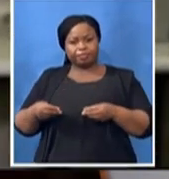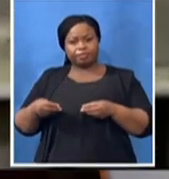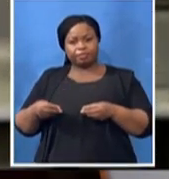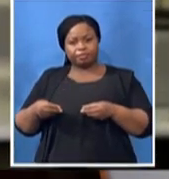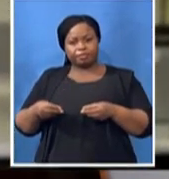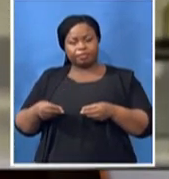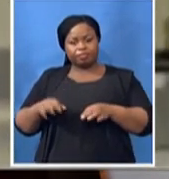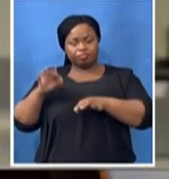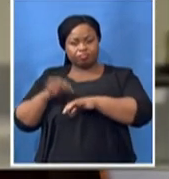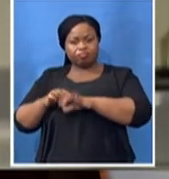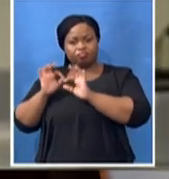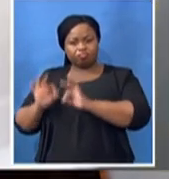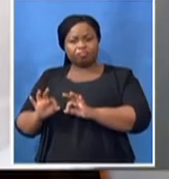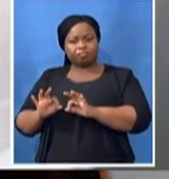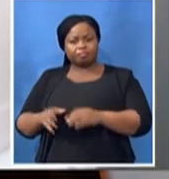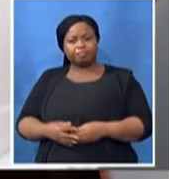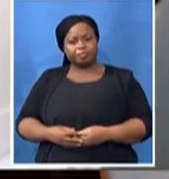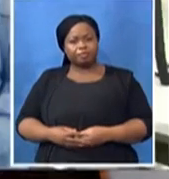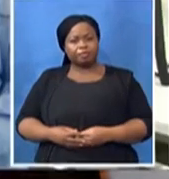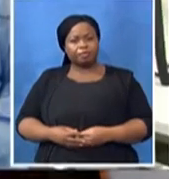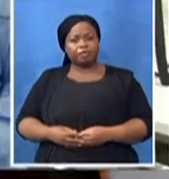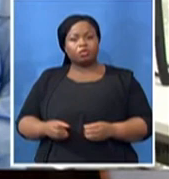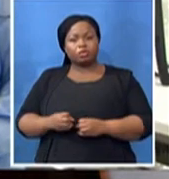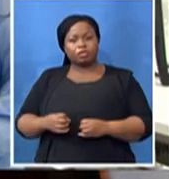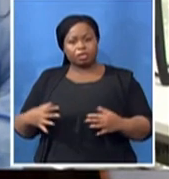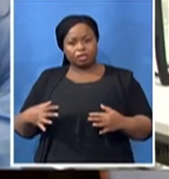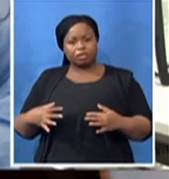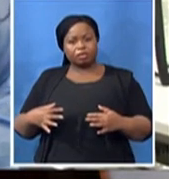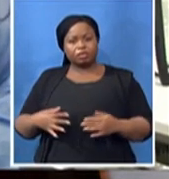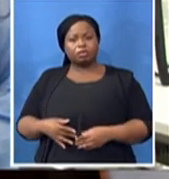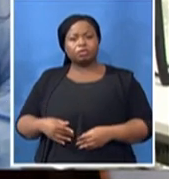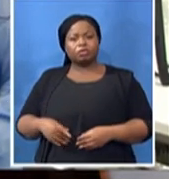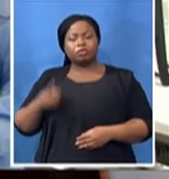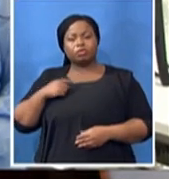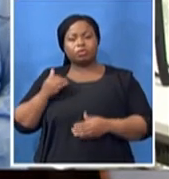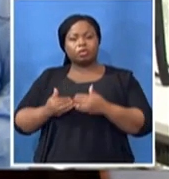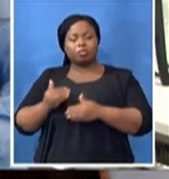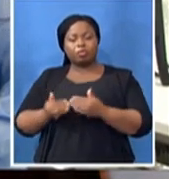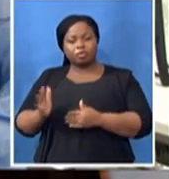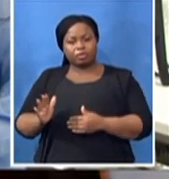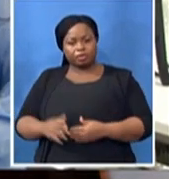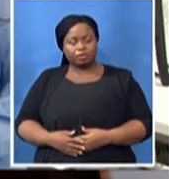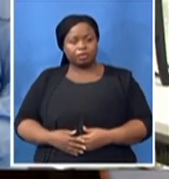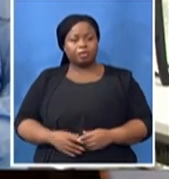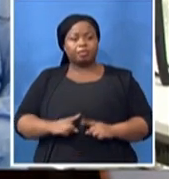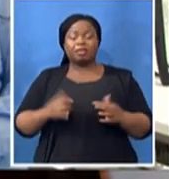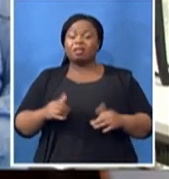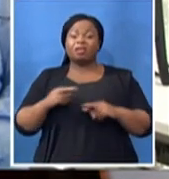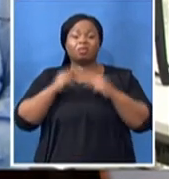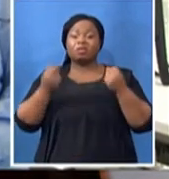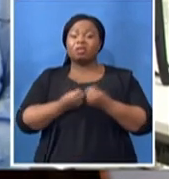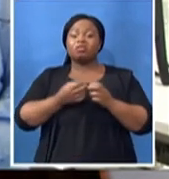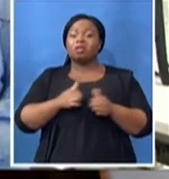to begin the amplification process. But with the national backlog of over 80,000 COVID-19 tests,